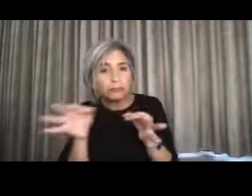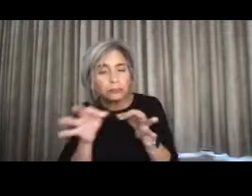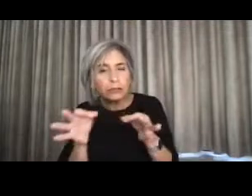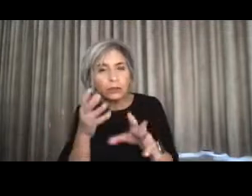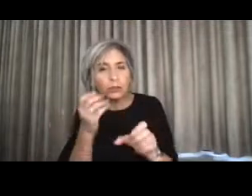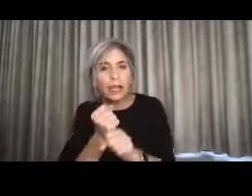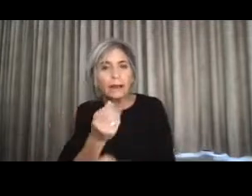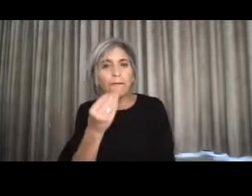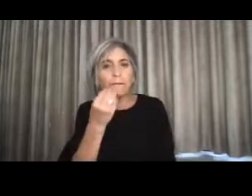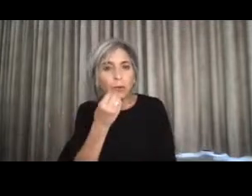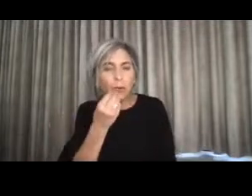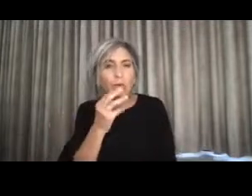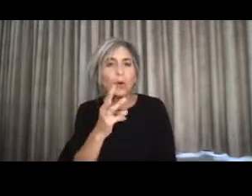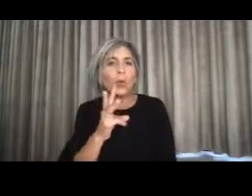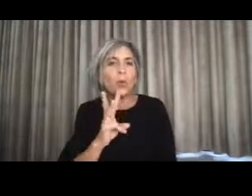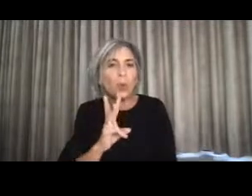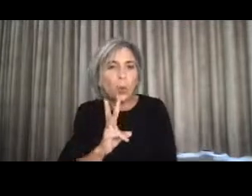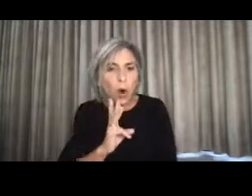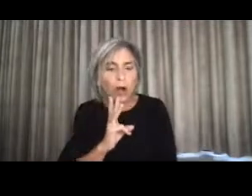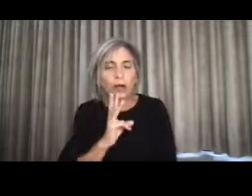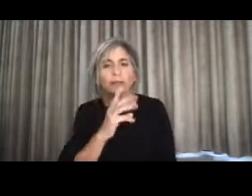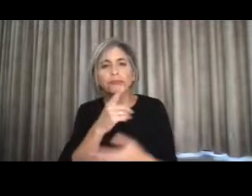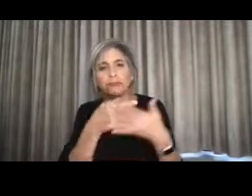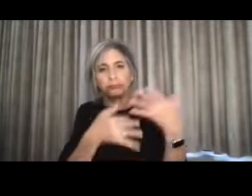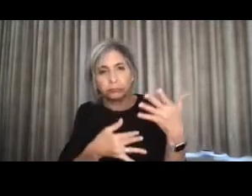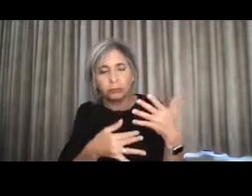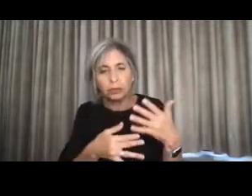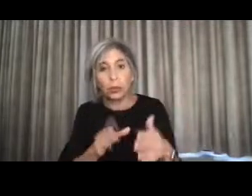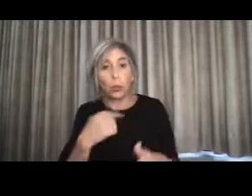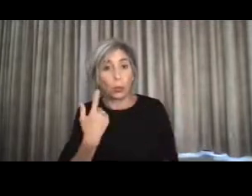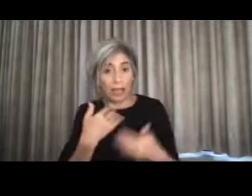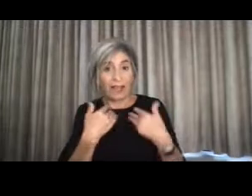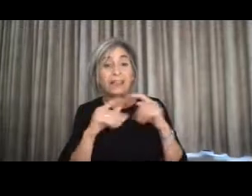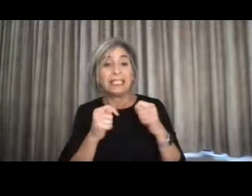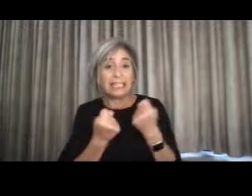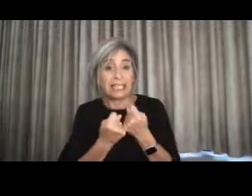food. And know that we have a team on the road doing that immediately when it's safe.